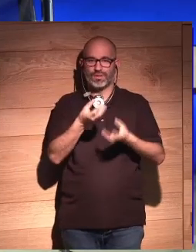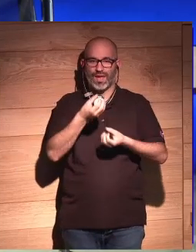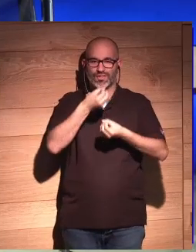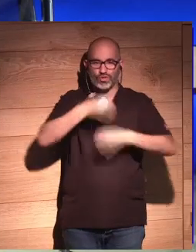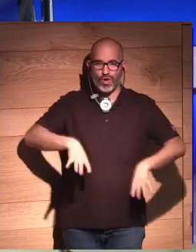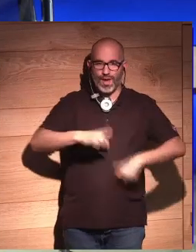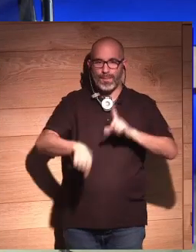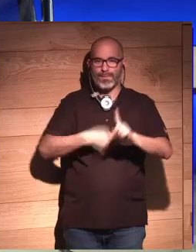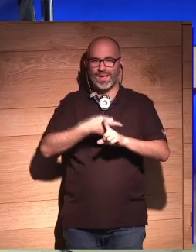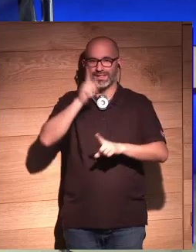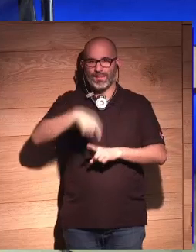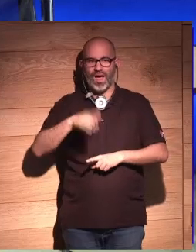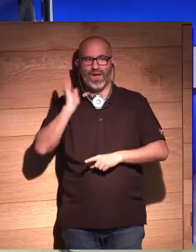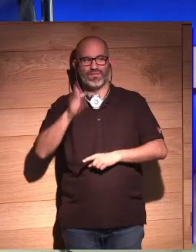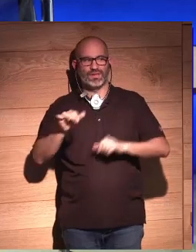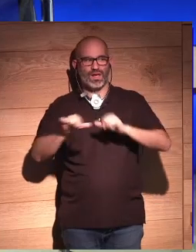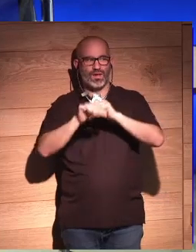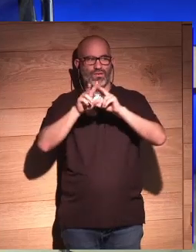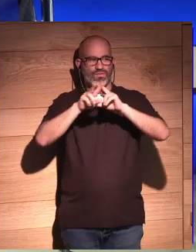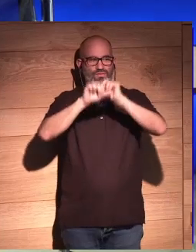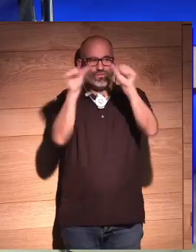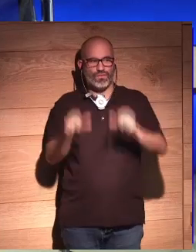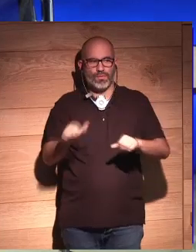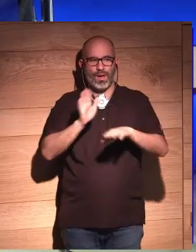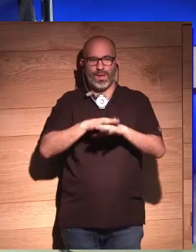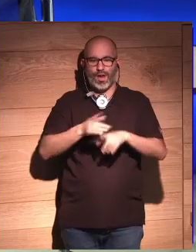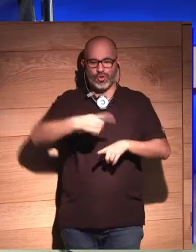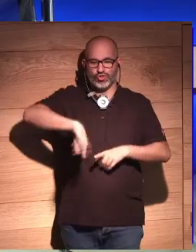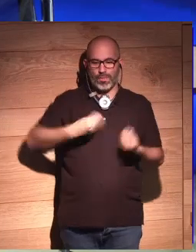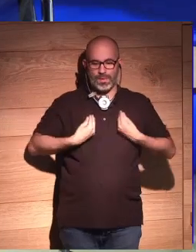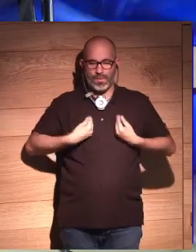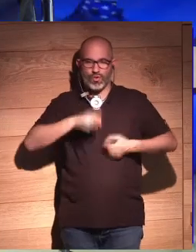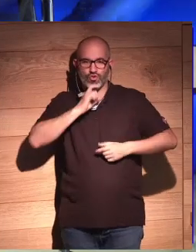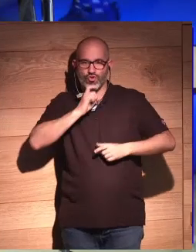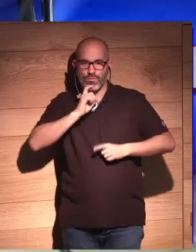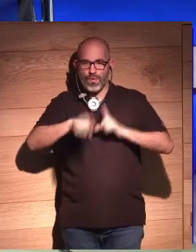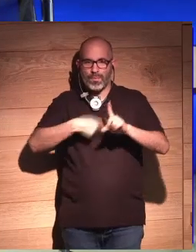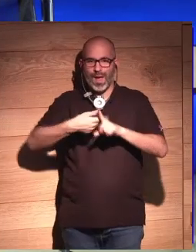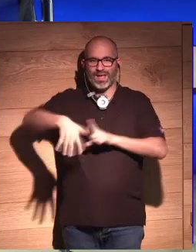affects how we live our life. It's our environment. We live in a fully immersive